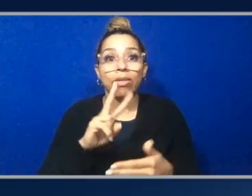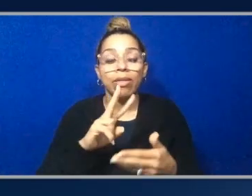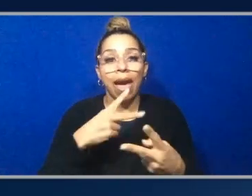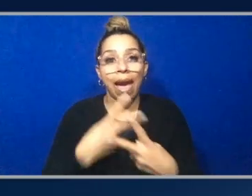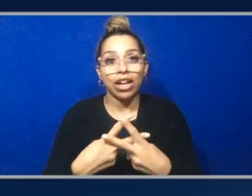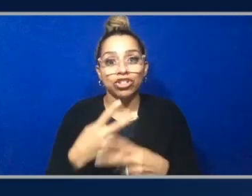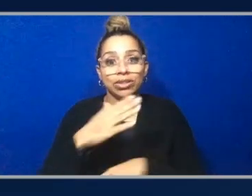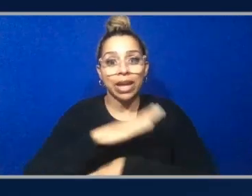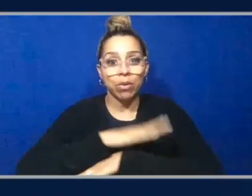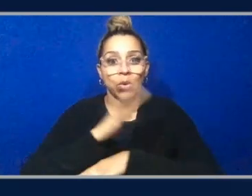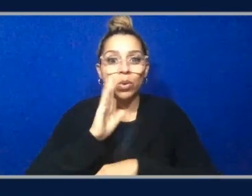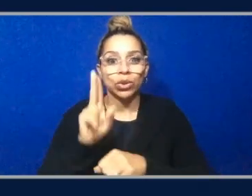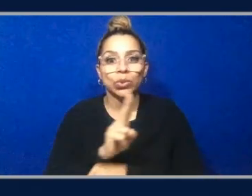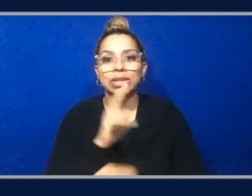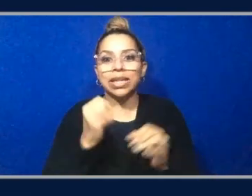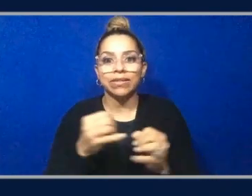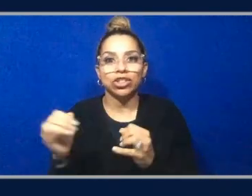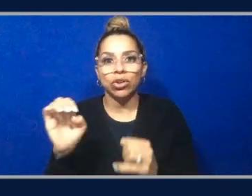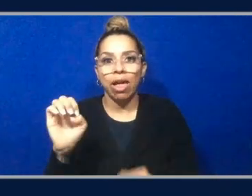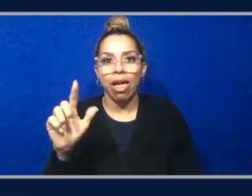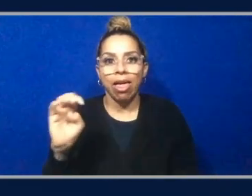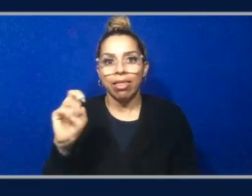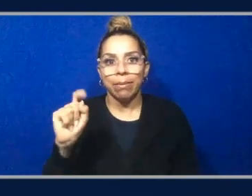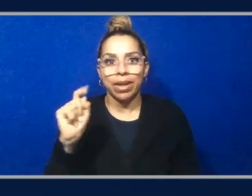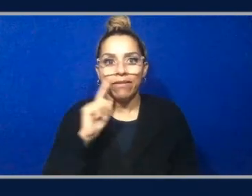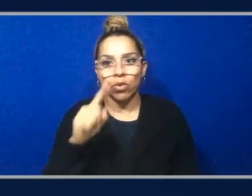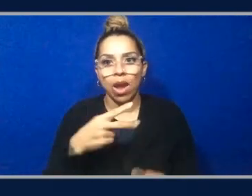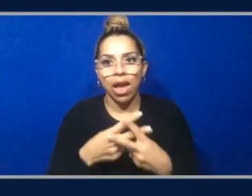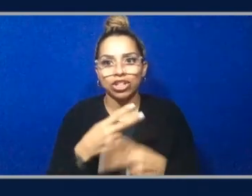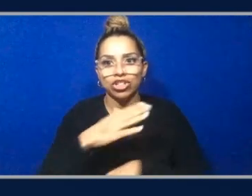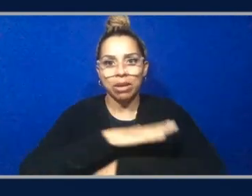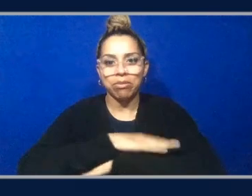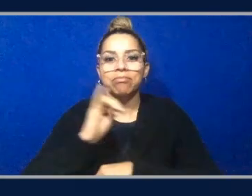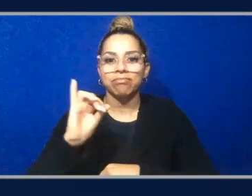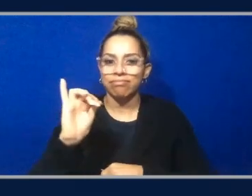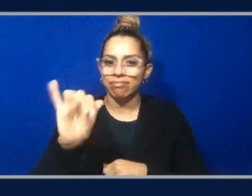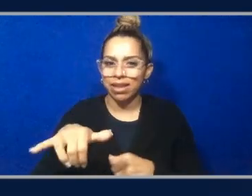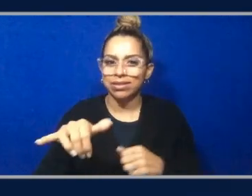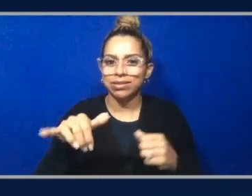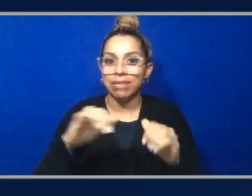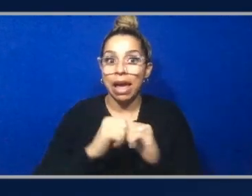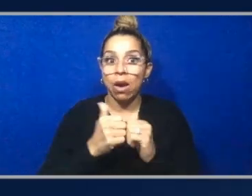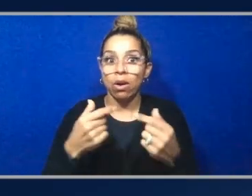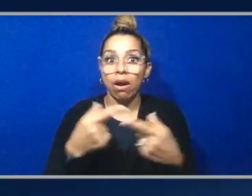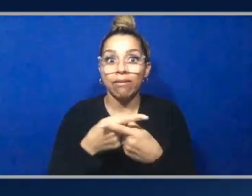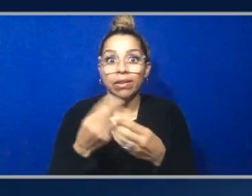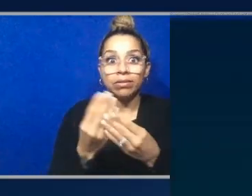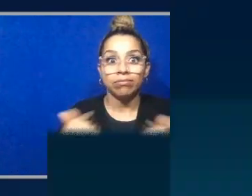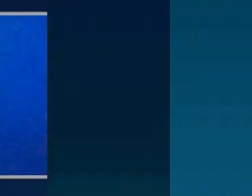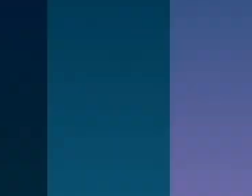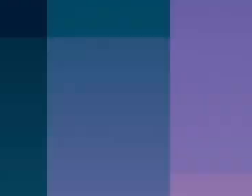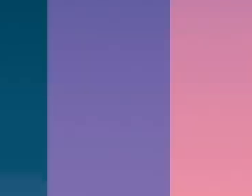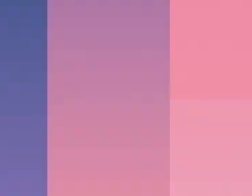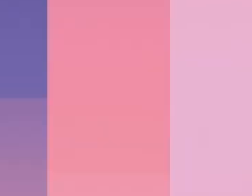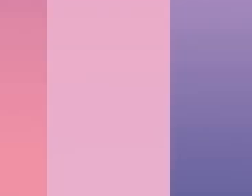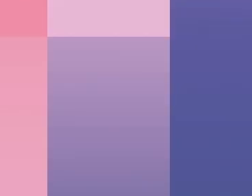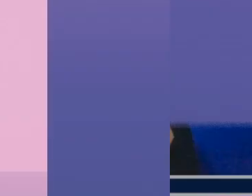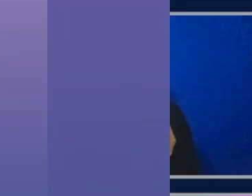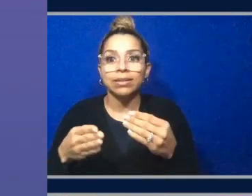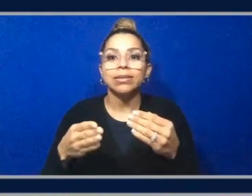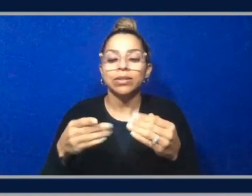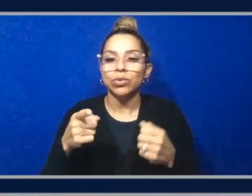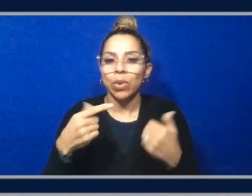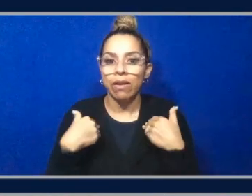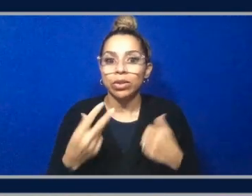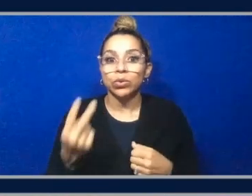table. So that's how conflicts are resolved. Got it. And then at the end, you end up with essentially two sets getting merged